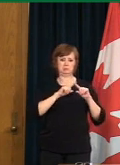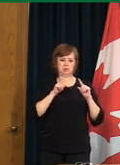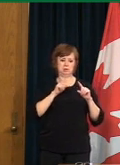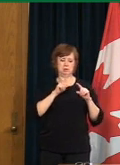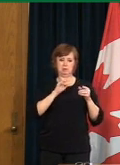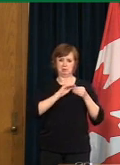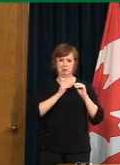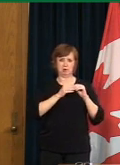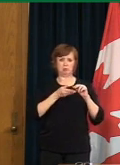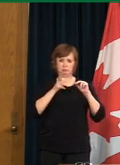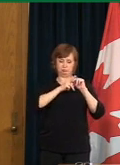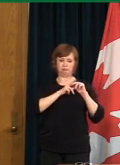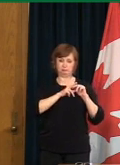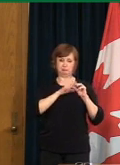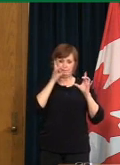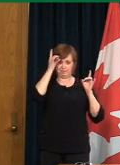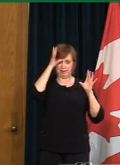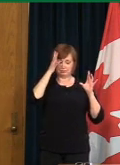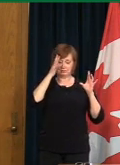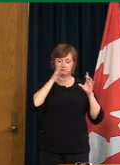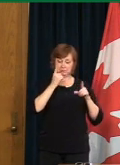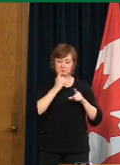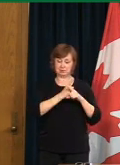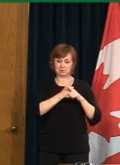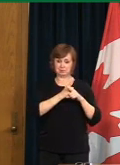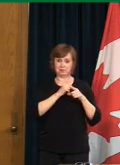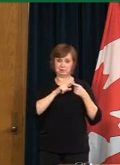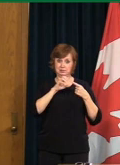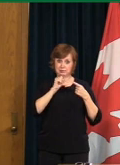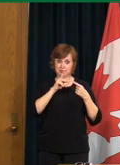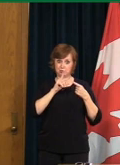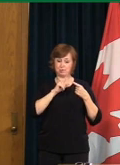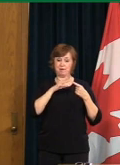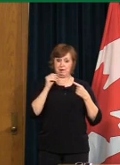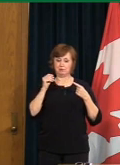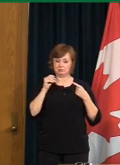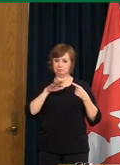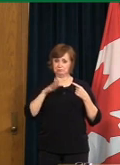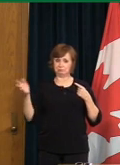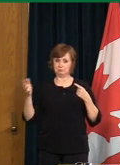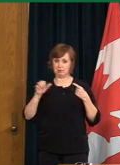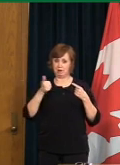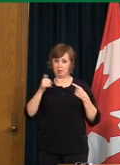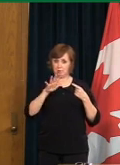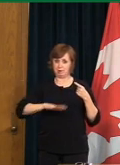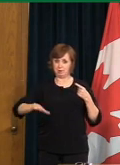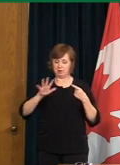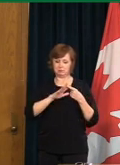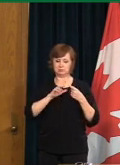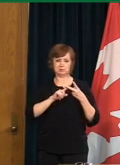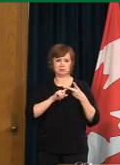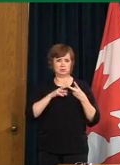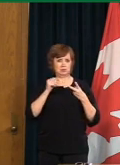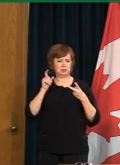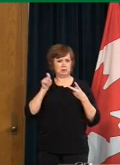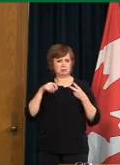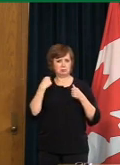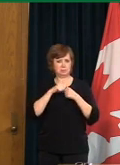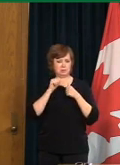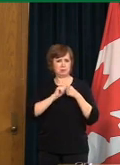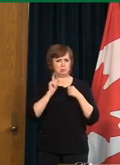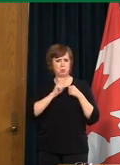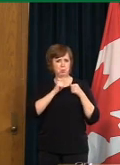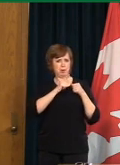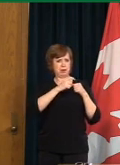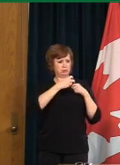So we have to be very nimble, but we also have to understand the transmission settings and be proportionate to